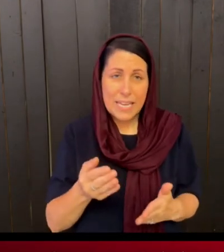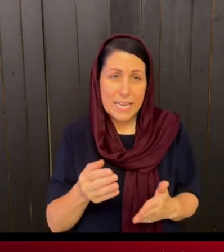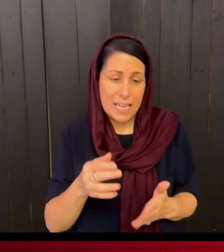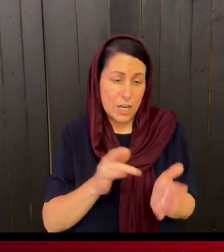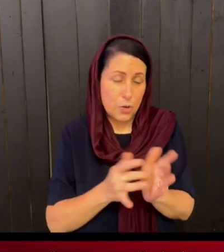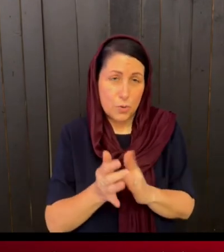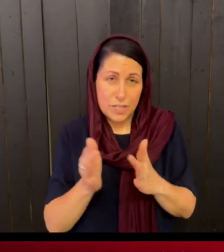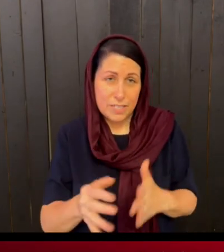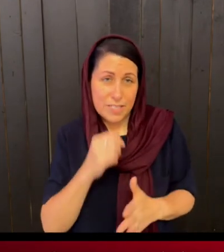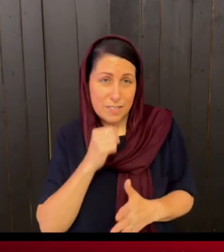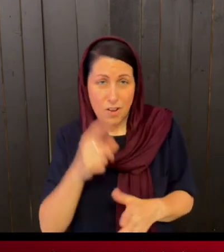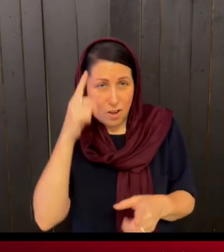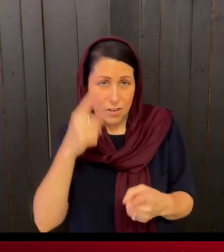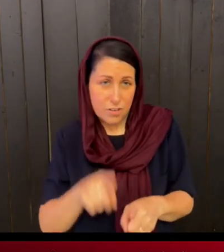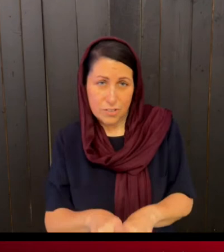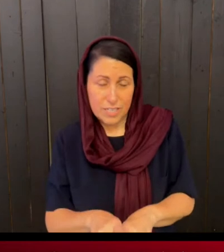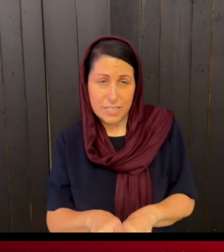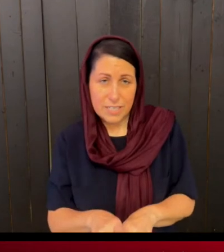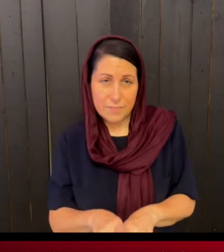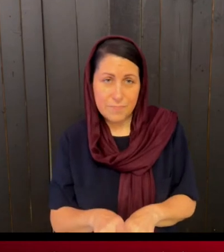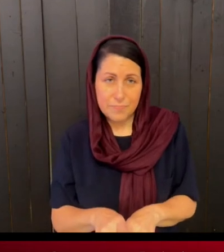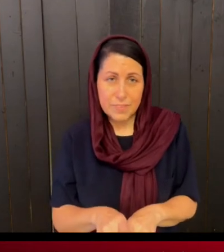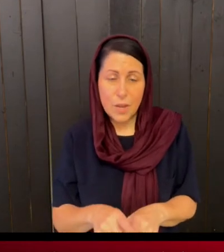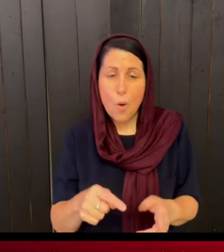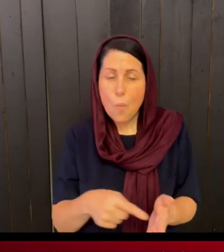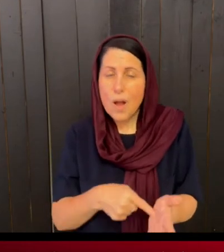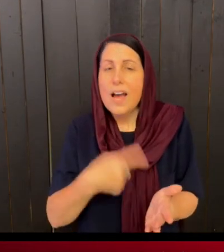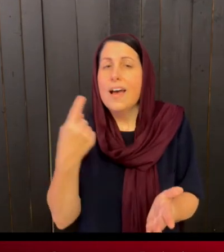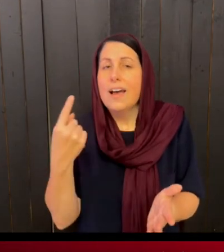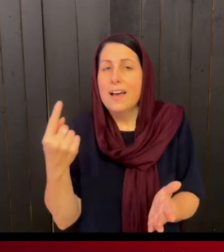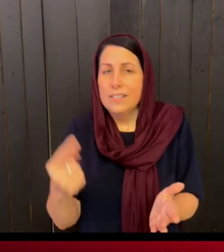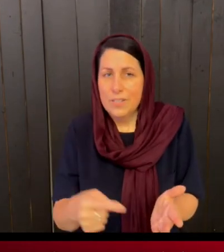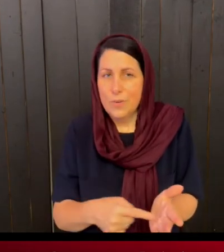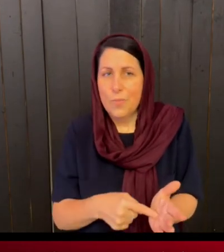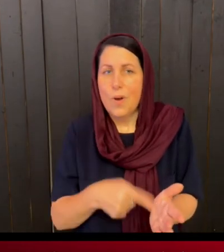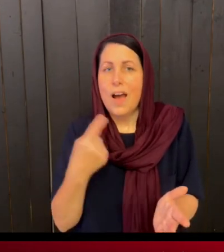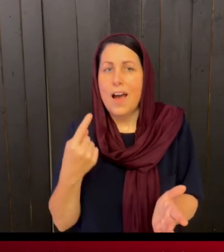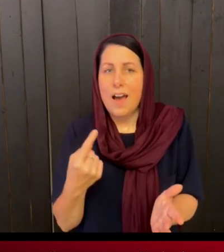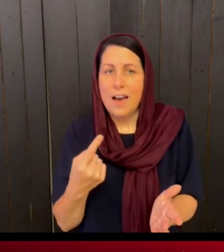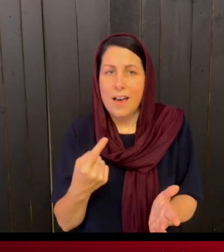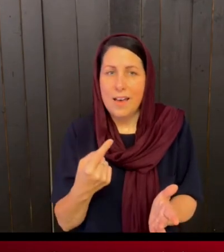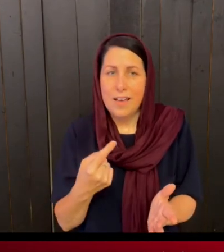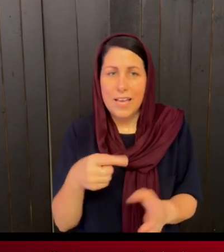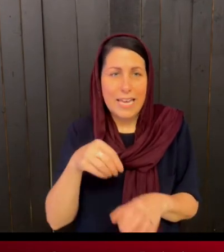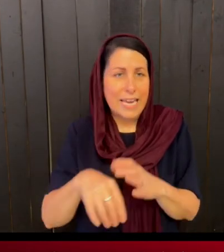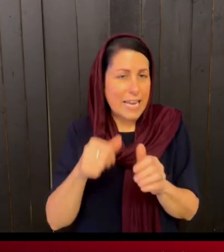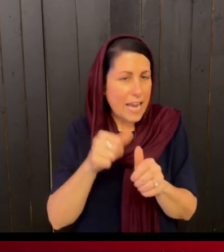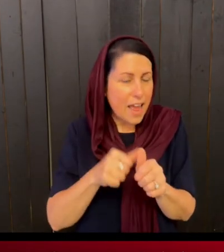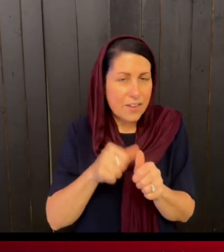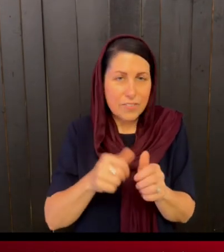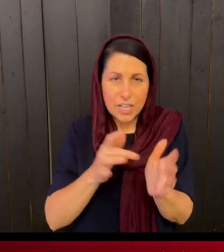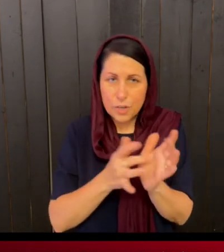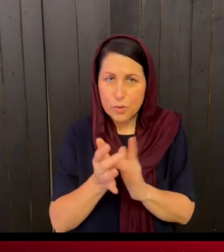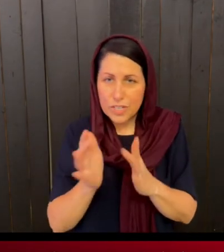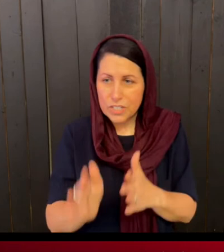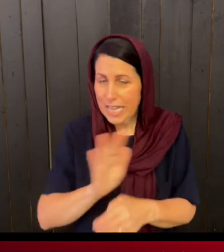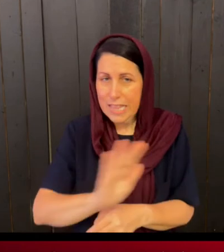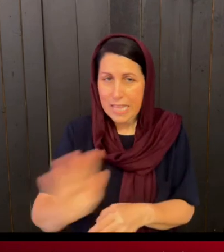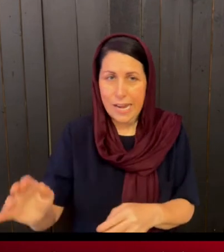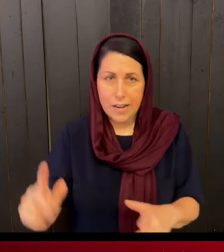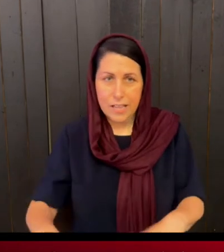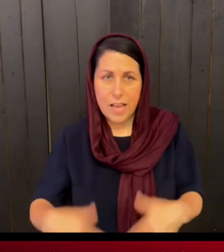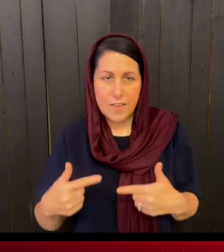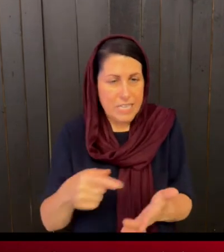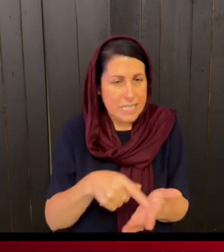But once in a while, all I'm saying is once in a while, there will be these things. I think in every Christian's life, once in a while, there will